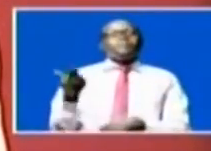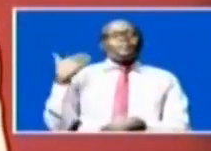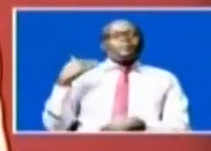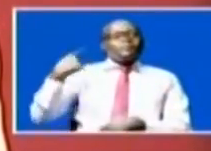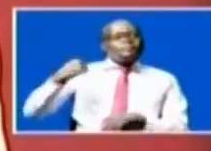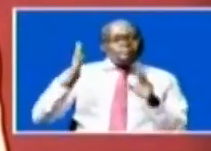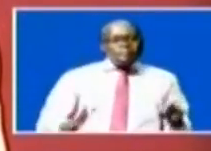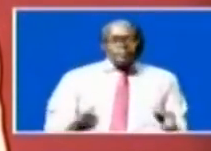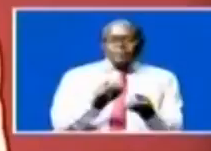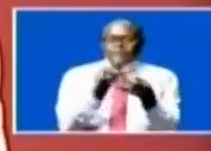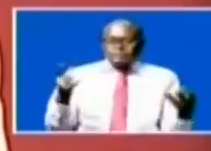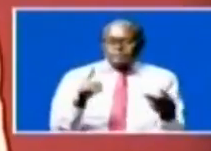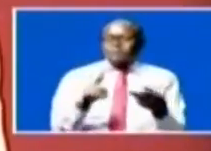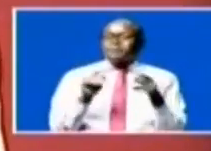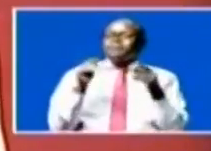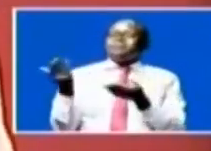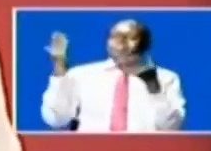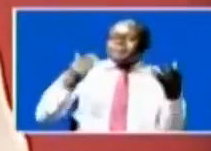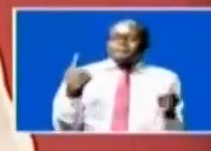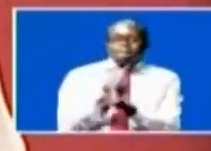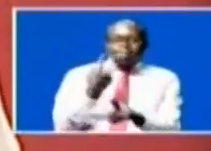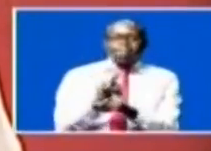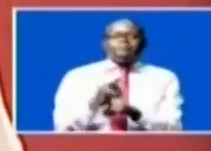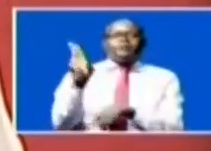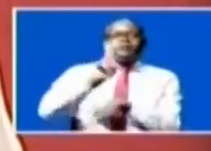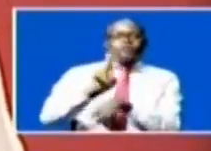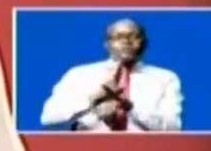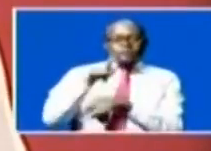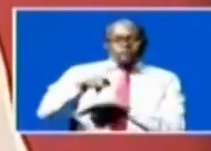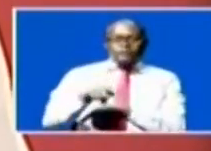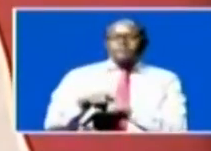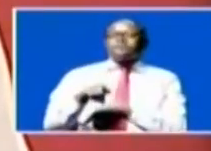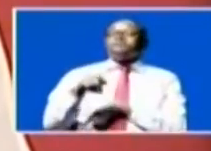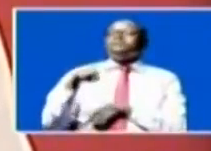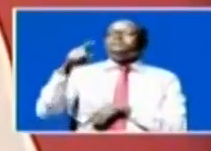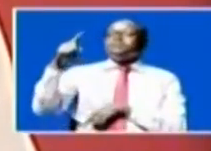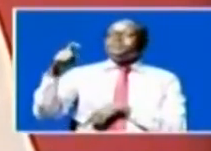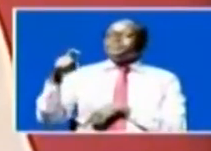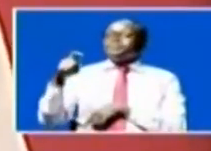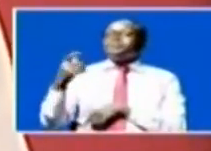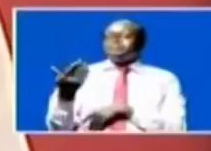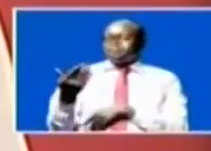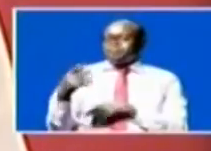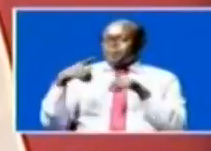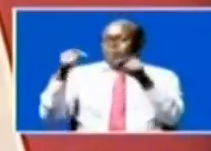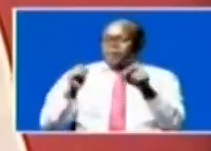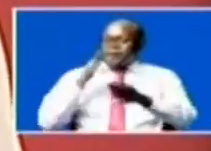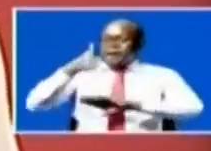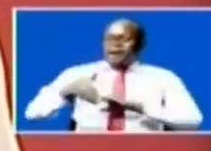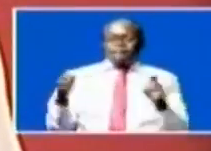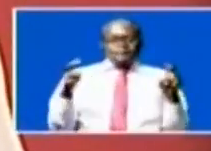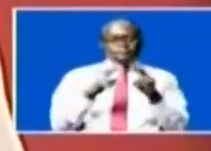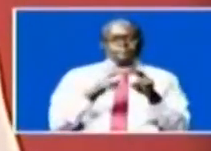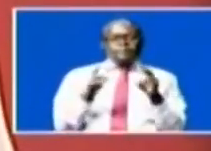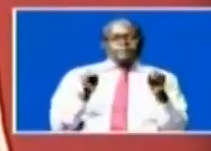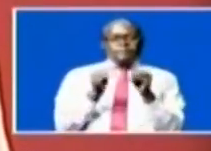manufacturers, distributors, importers, formulators and users of pesticides in the country has said this after a consultative